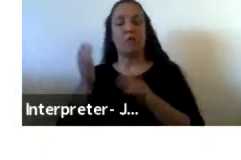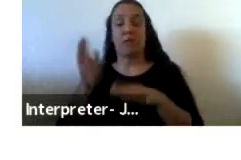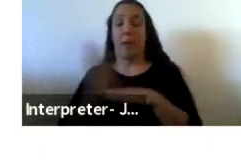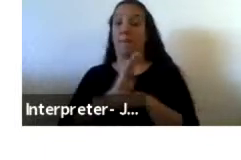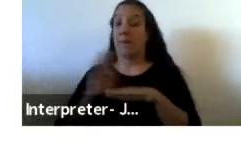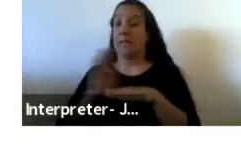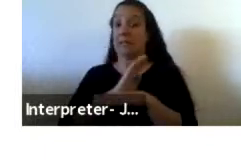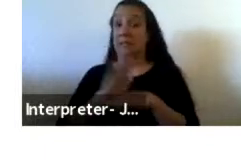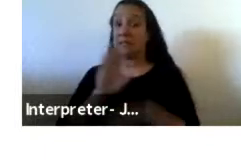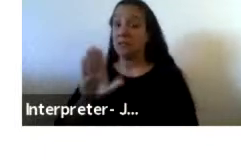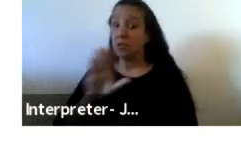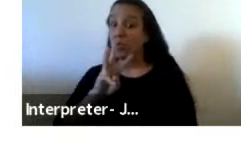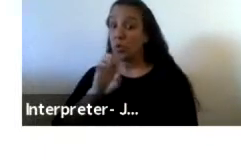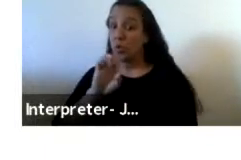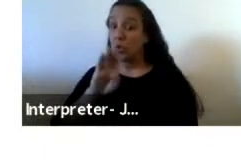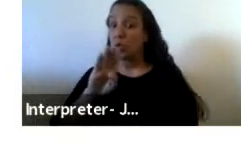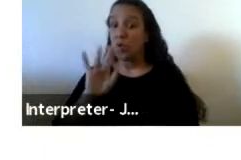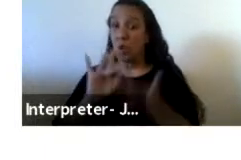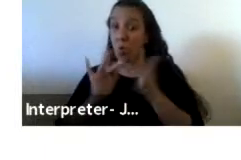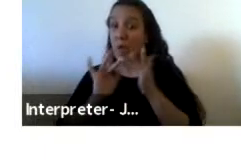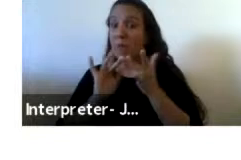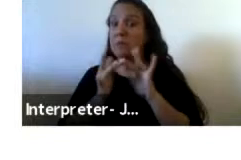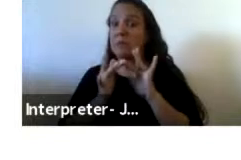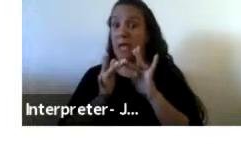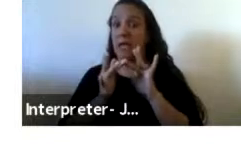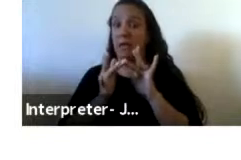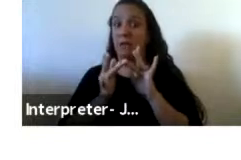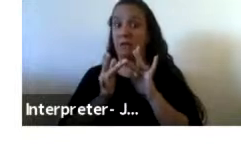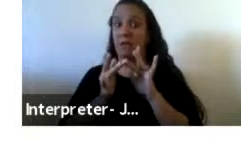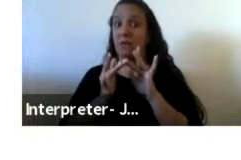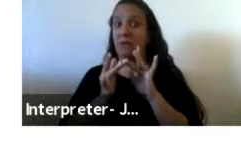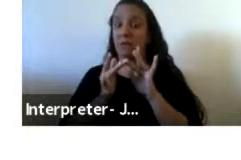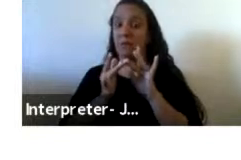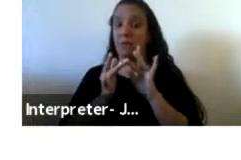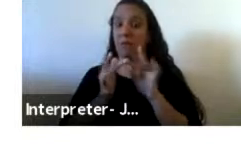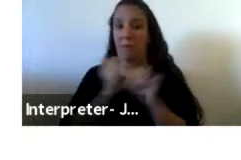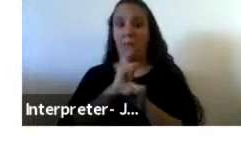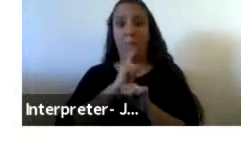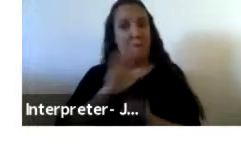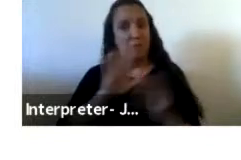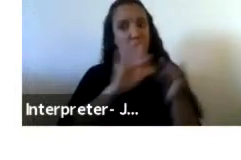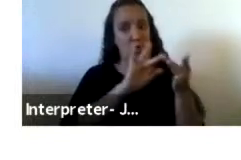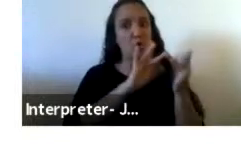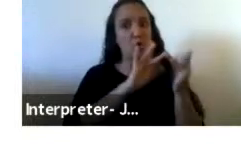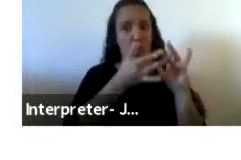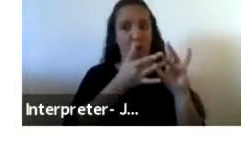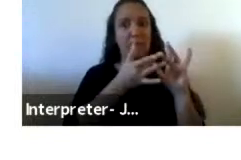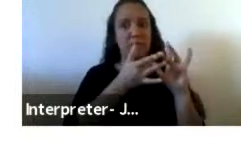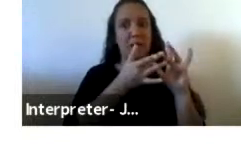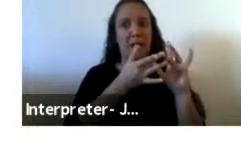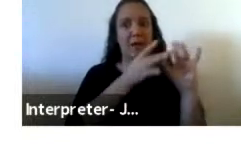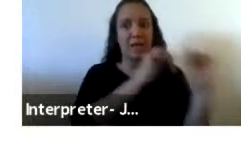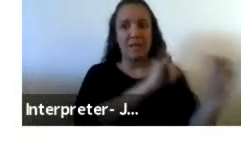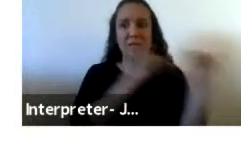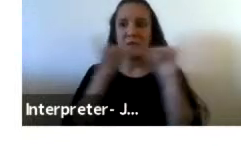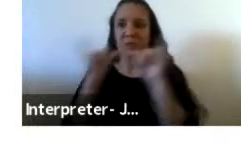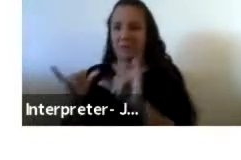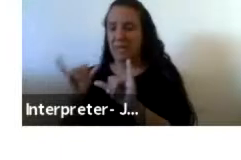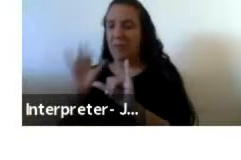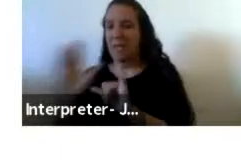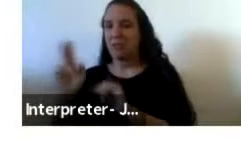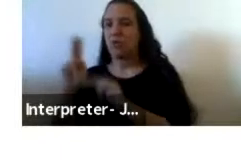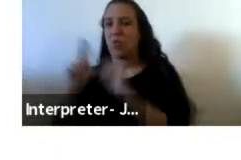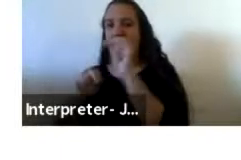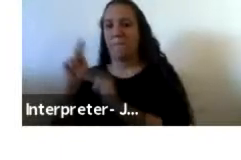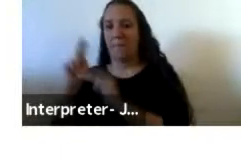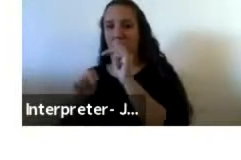their website and make it a mirror image of what their actual brick and mortar, their retail place looks like, so that